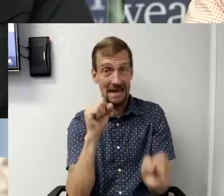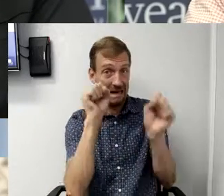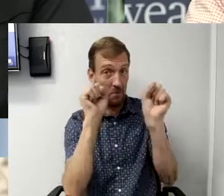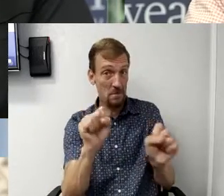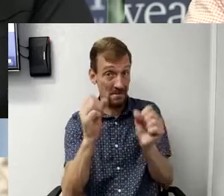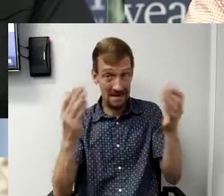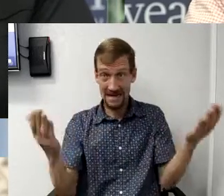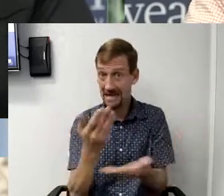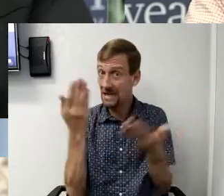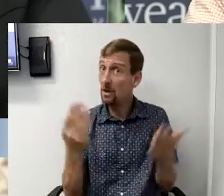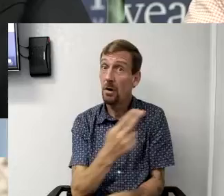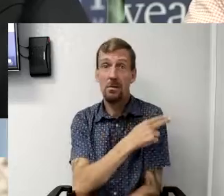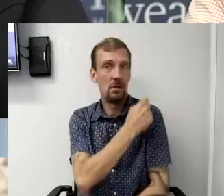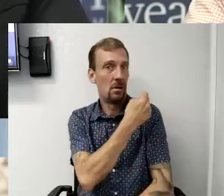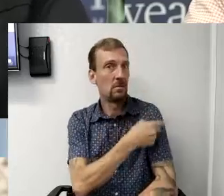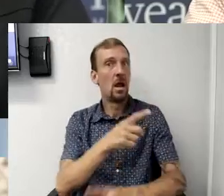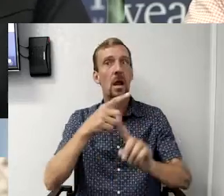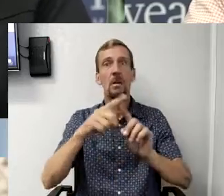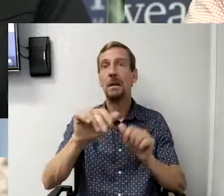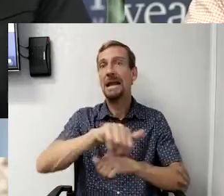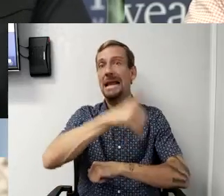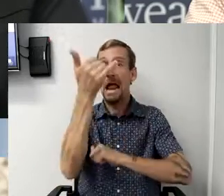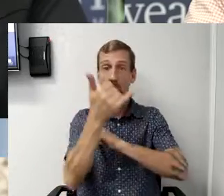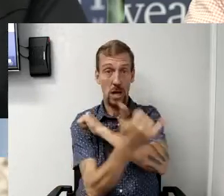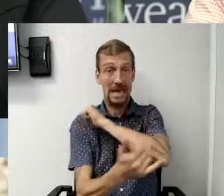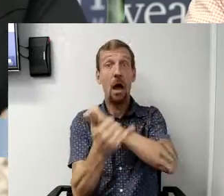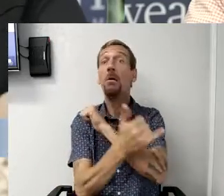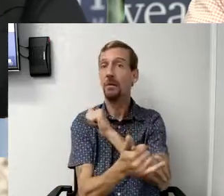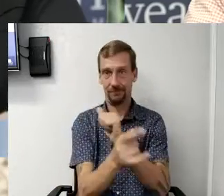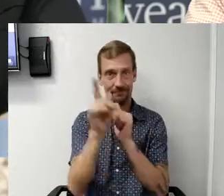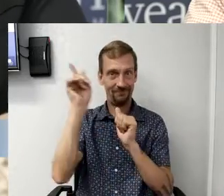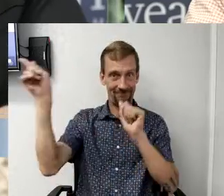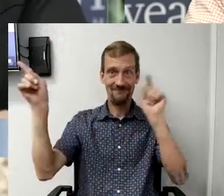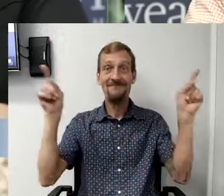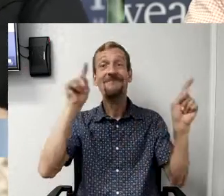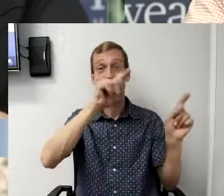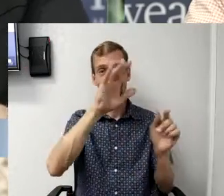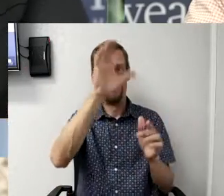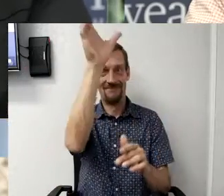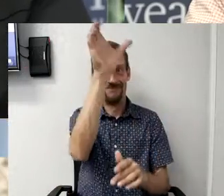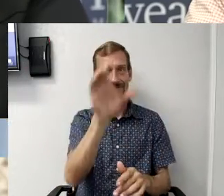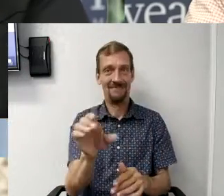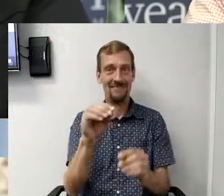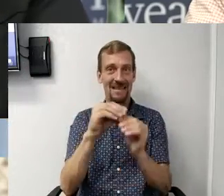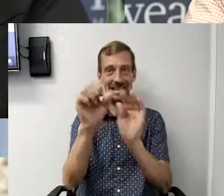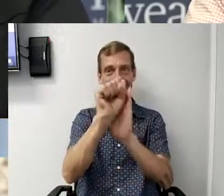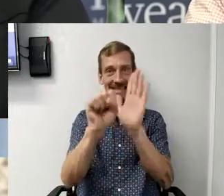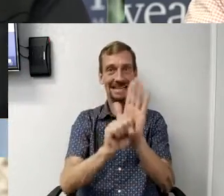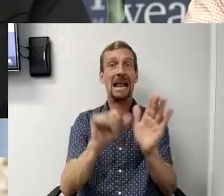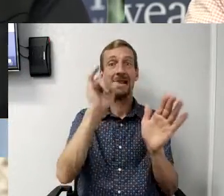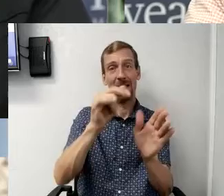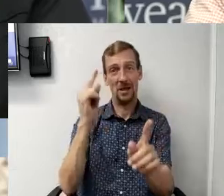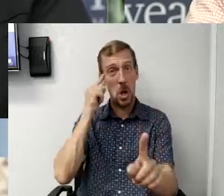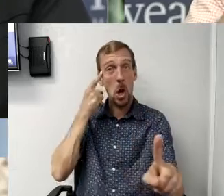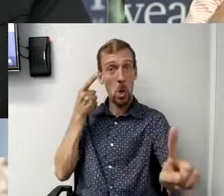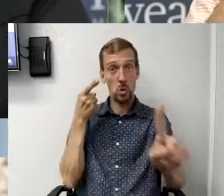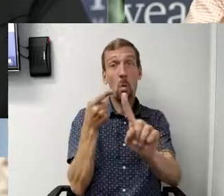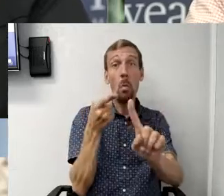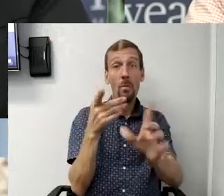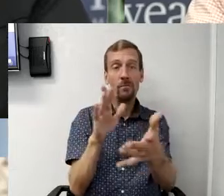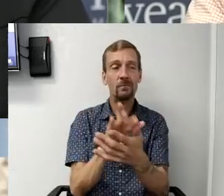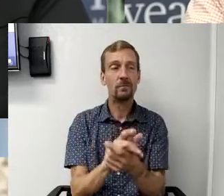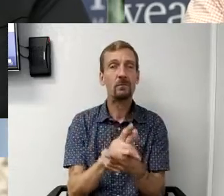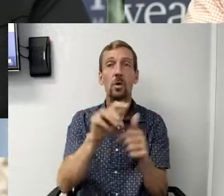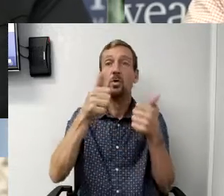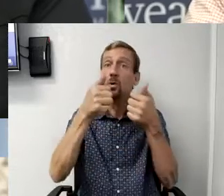at Kaweah, but counties across the state, that's what that's what they're aligning to do. So they're trying